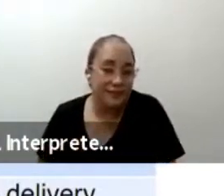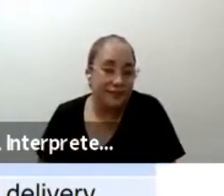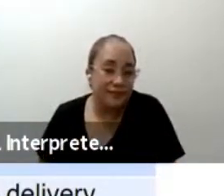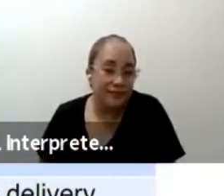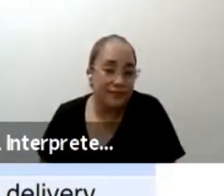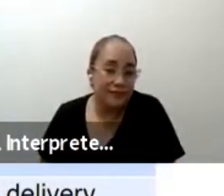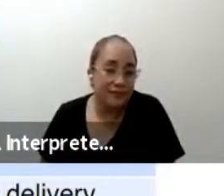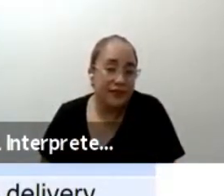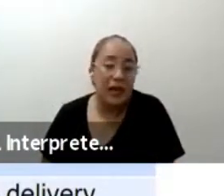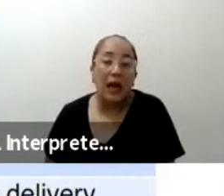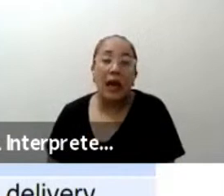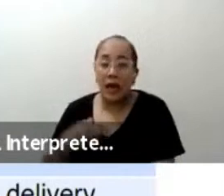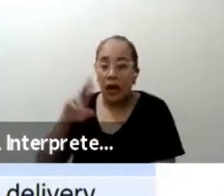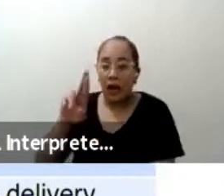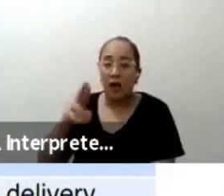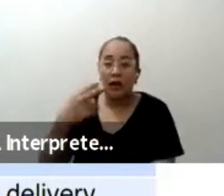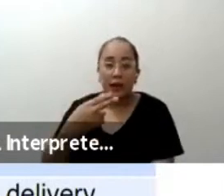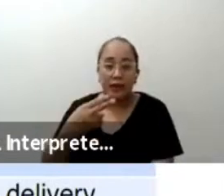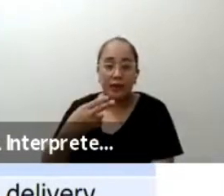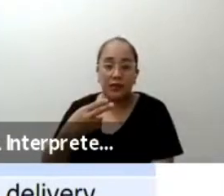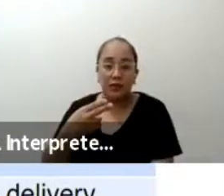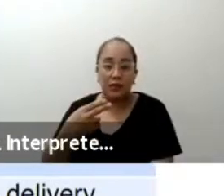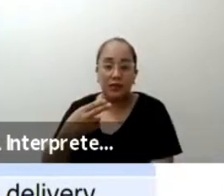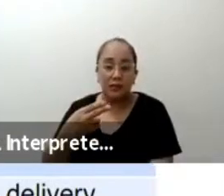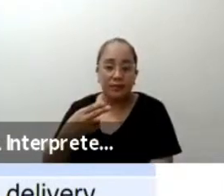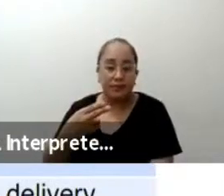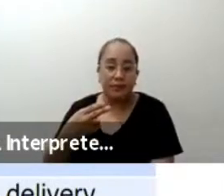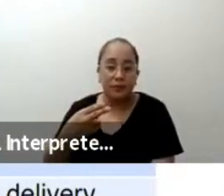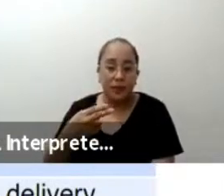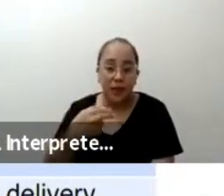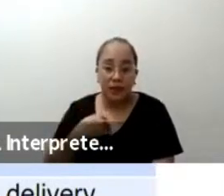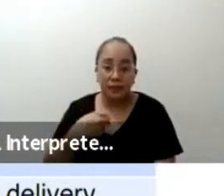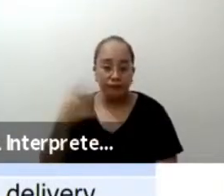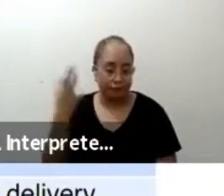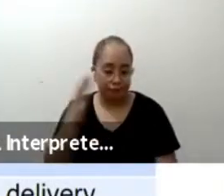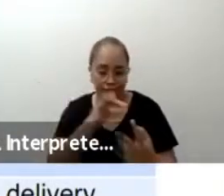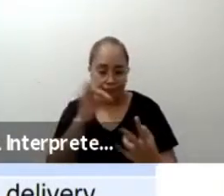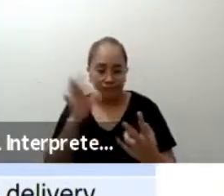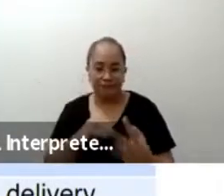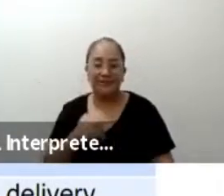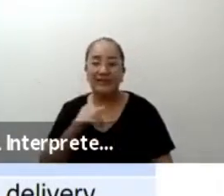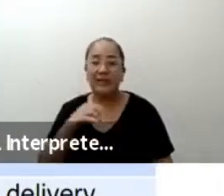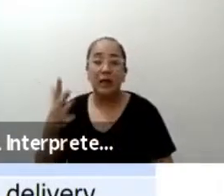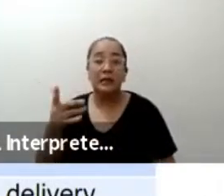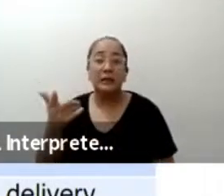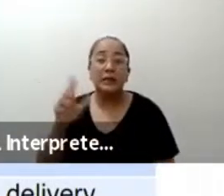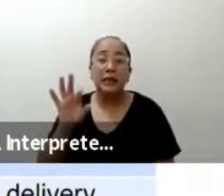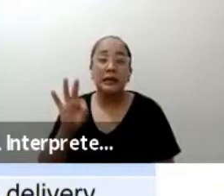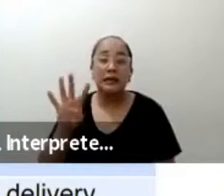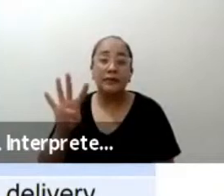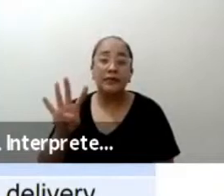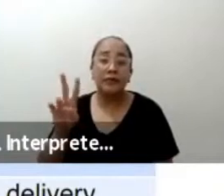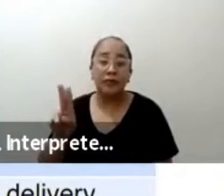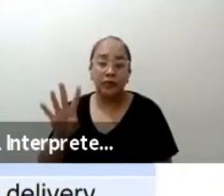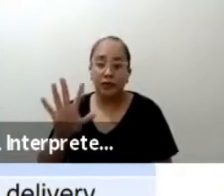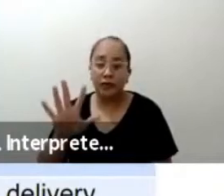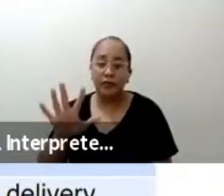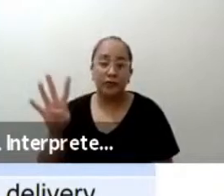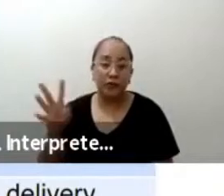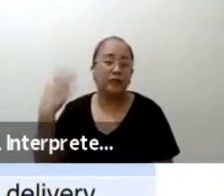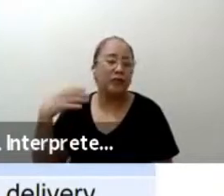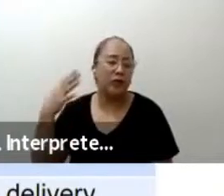the RHU Rural Act, that was the one that created the RHUs. Actually, 1954 pa yan, yung RHUs na create nila